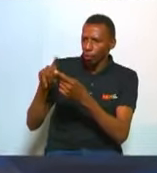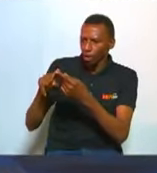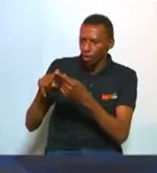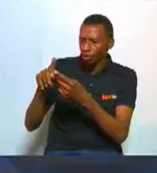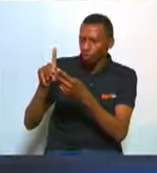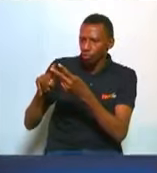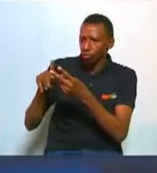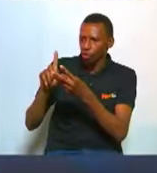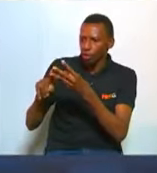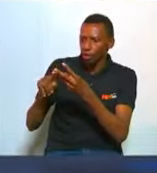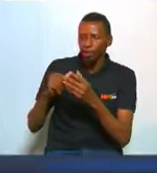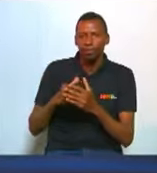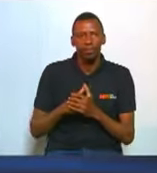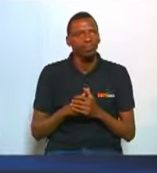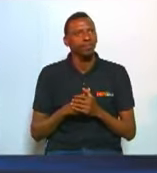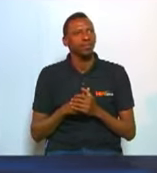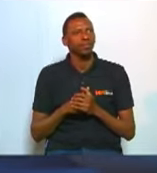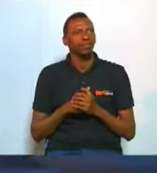1, 2, 3. Let's go.